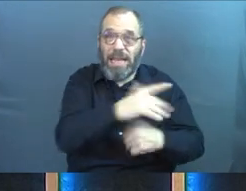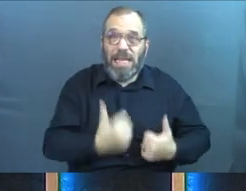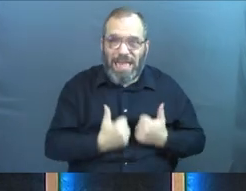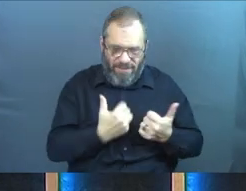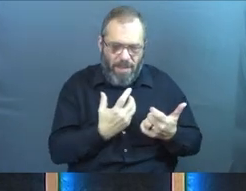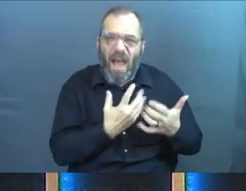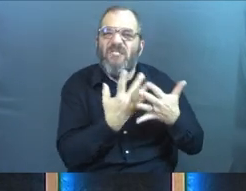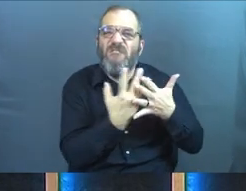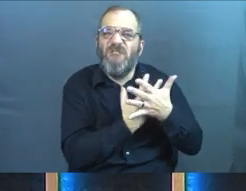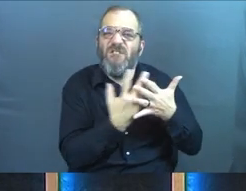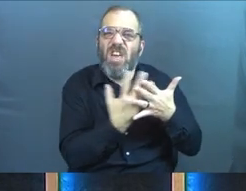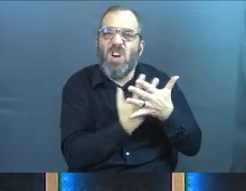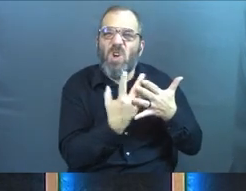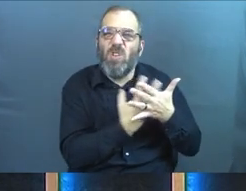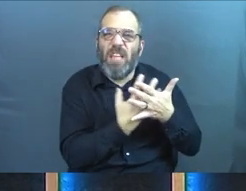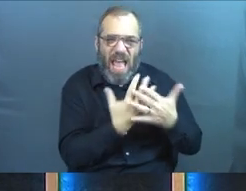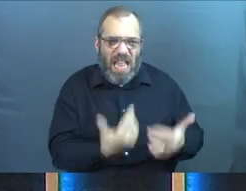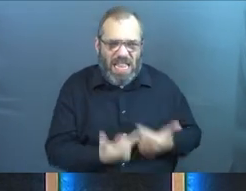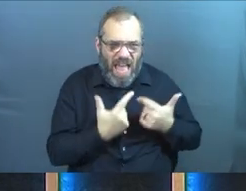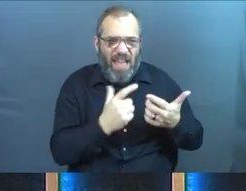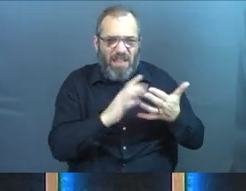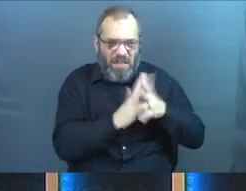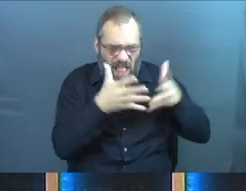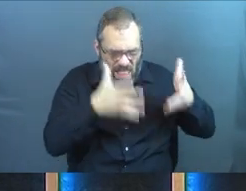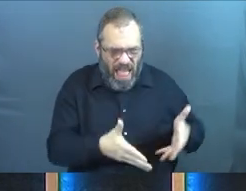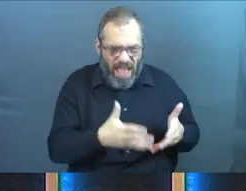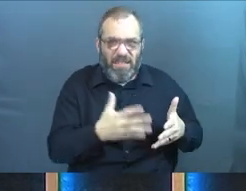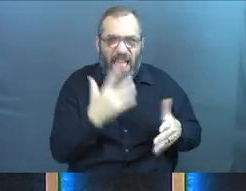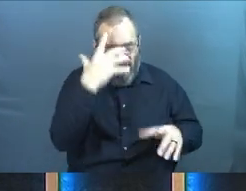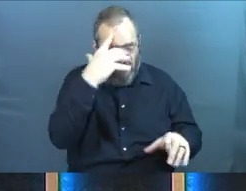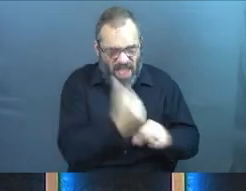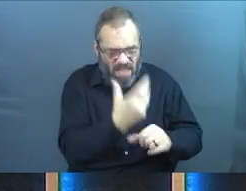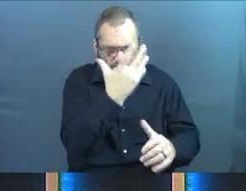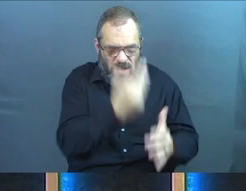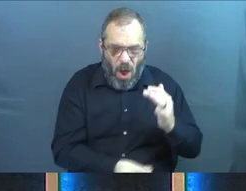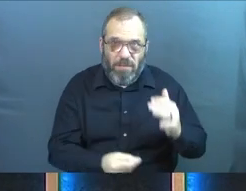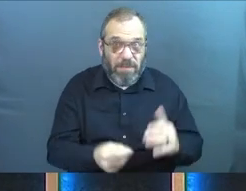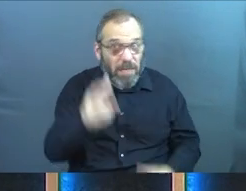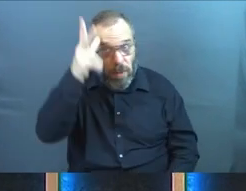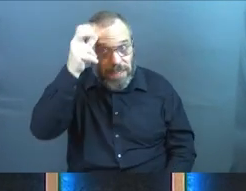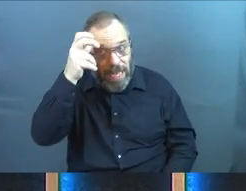life. And I want his life to be left, and I want his faith to be gone.